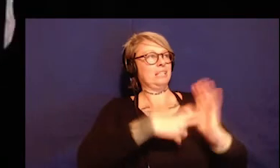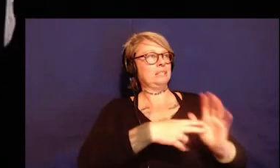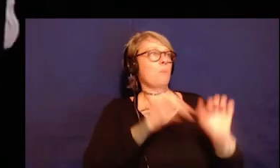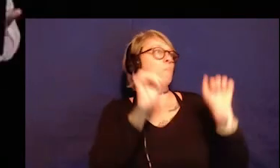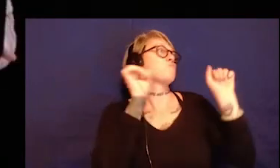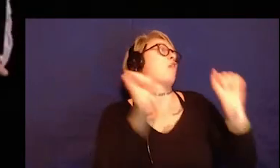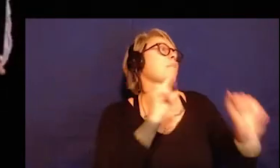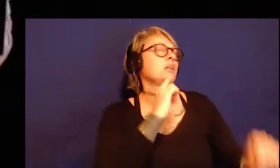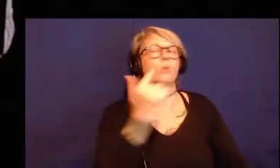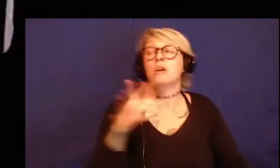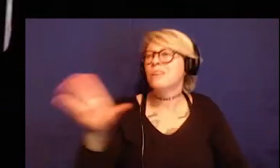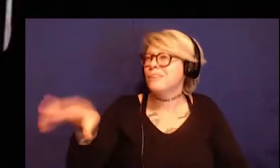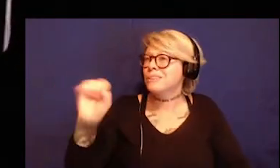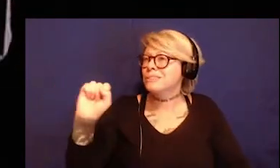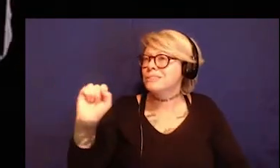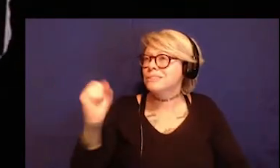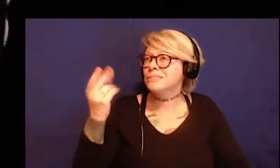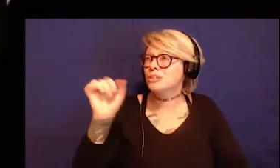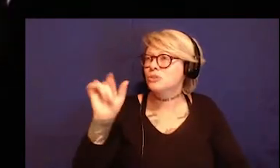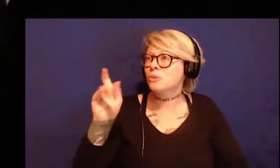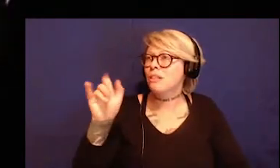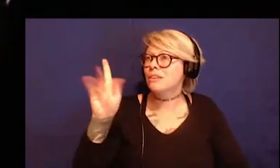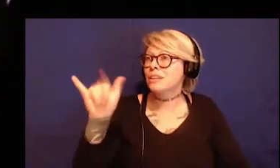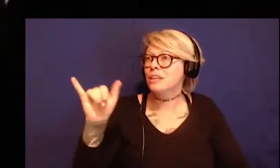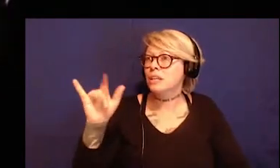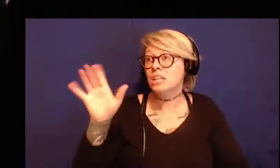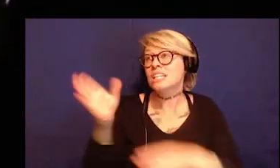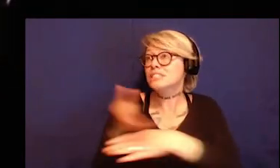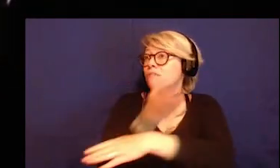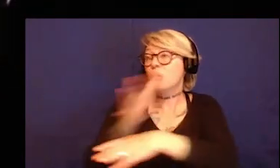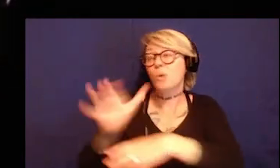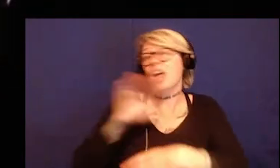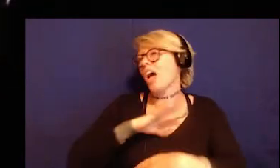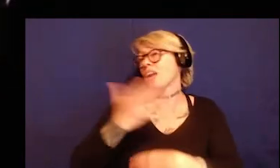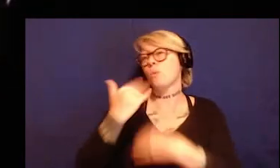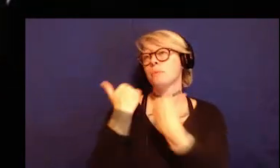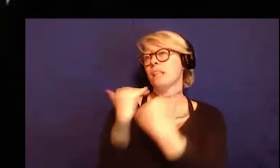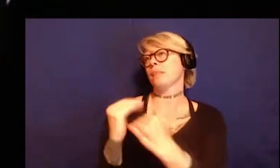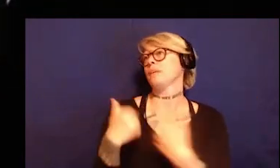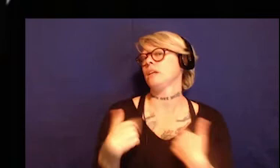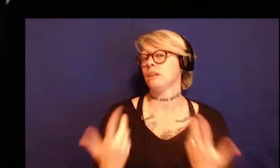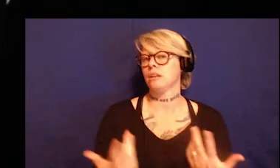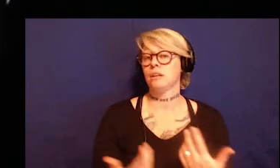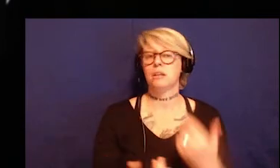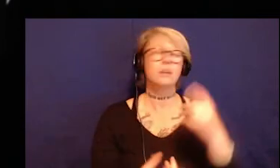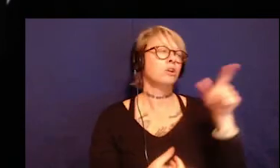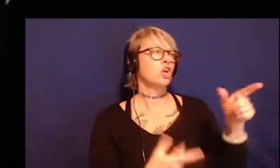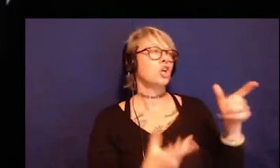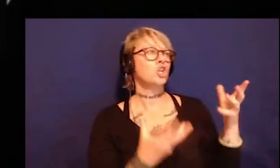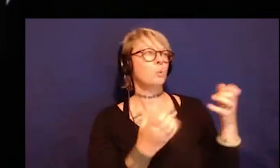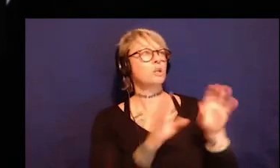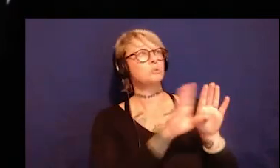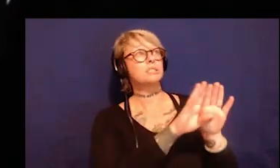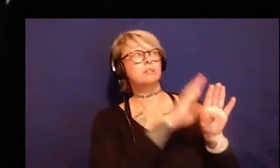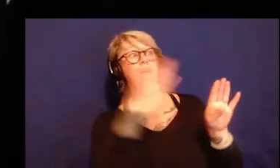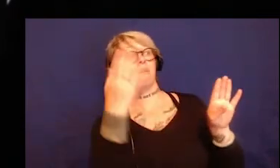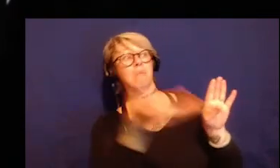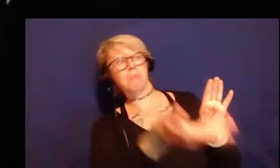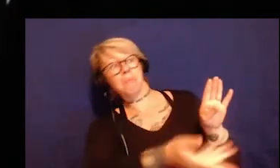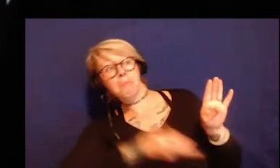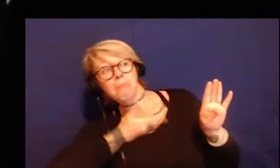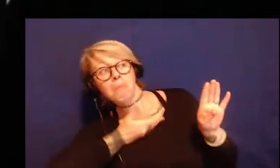Sexuality is fluid. I don't want to limit myself. So essentially, you just want to leave the door open.